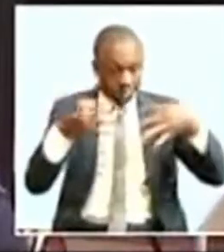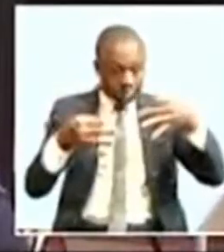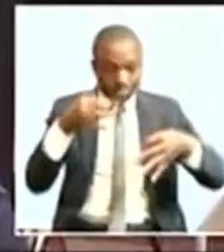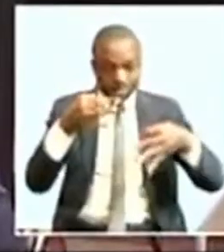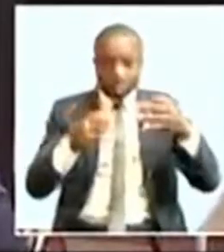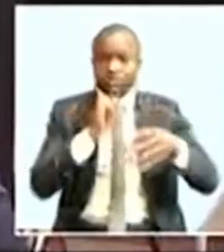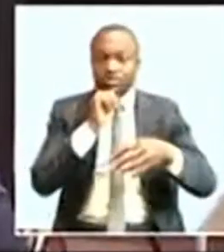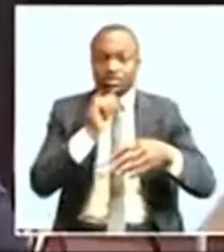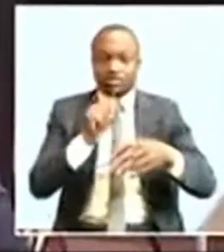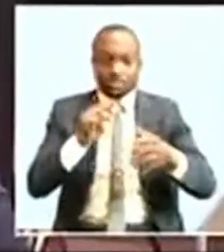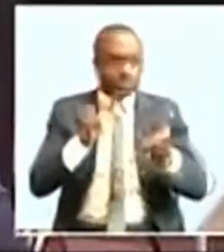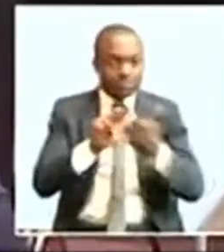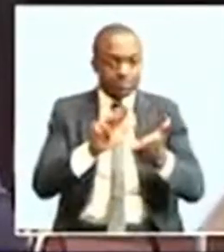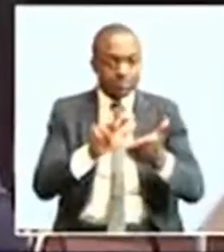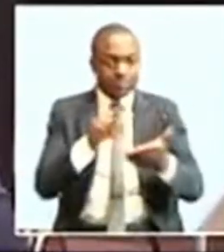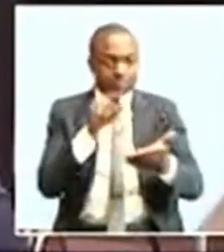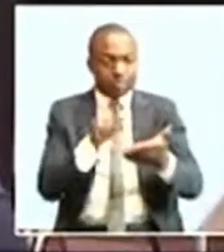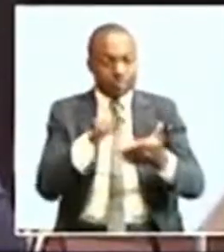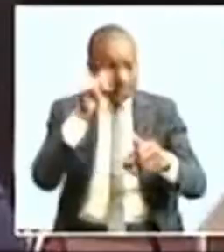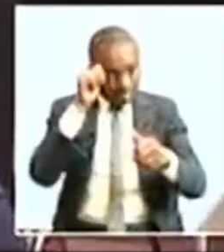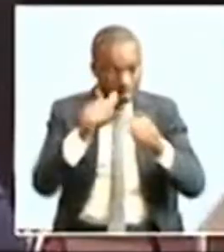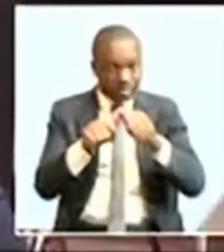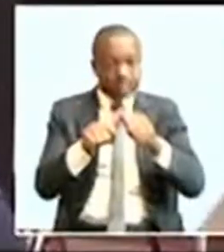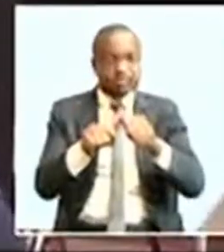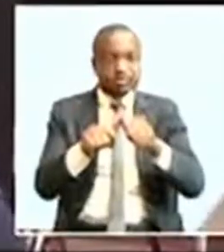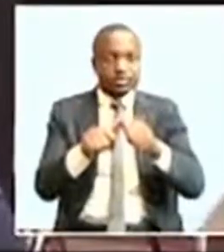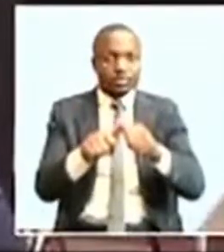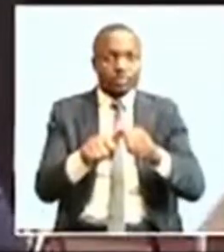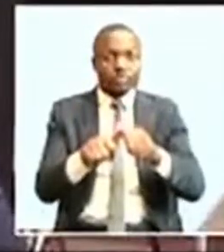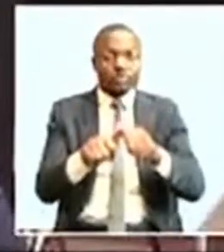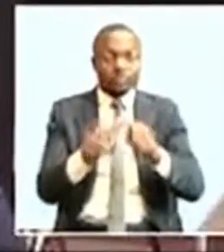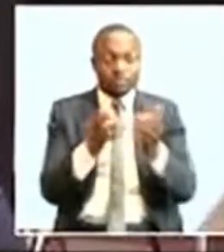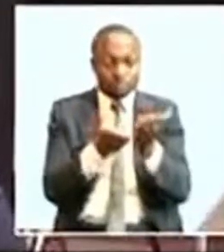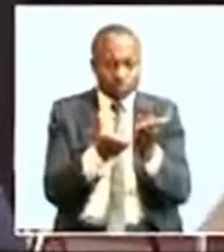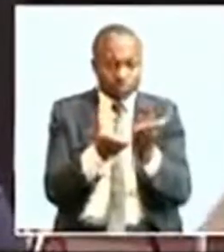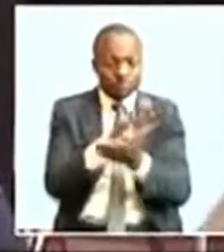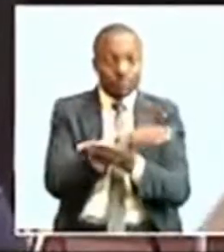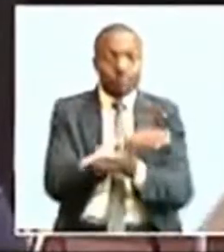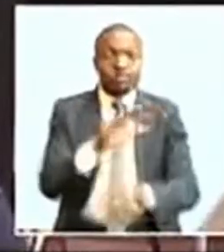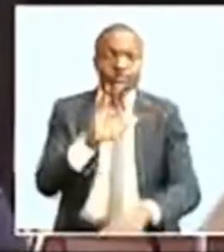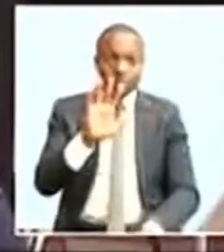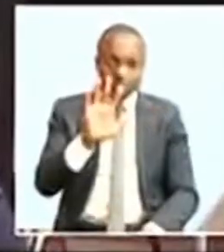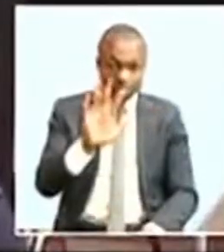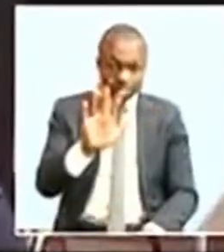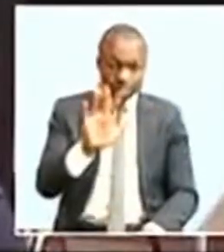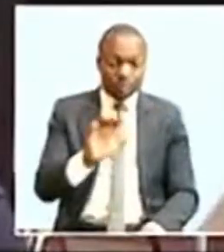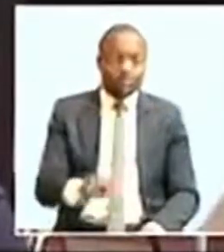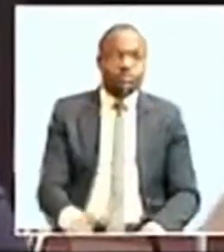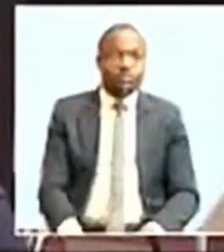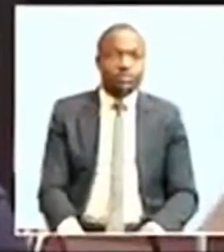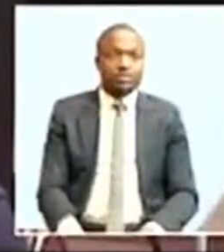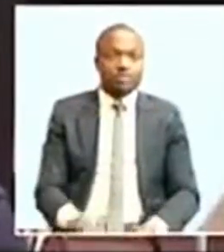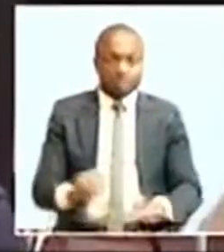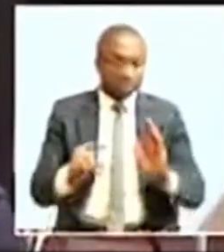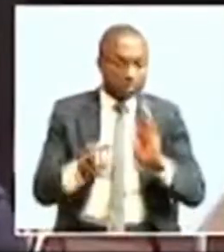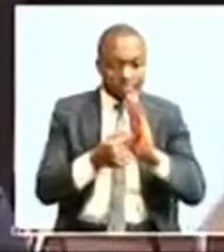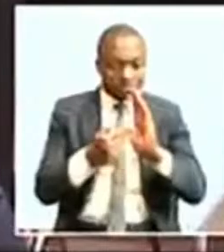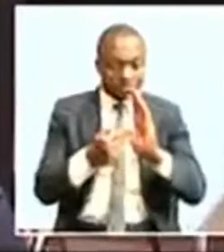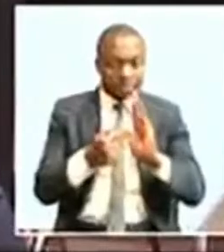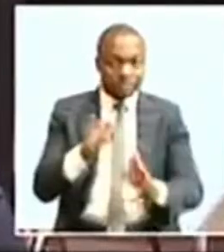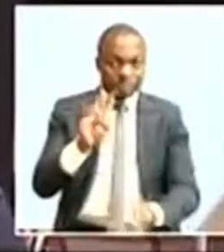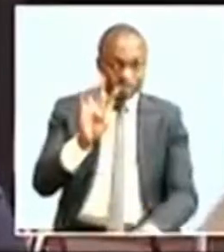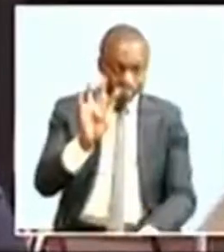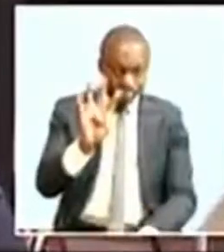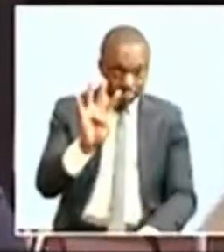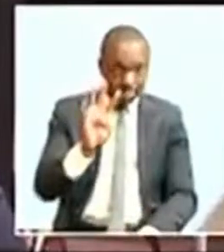not ratify this agreement. Then on page 5, bulleting, it should be number